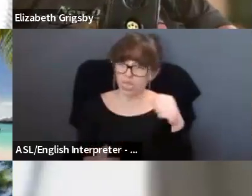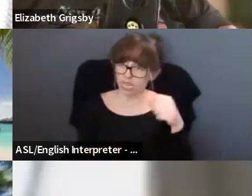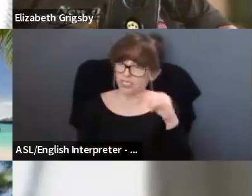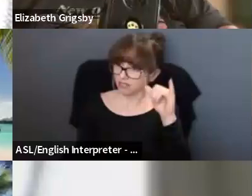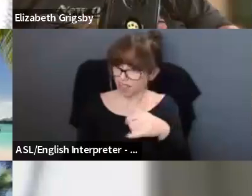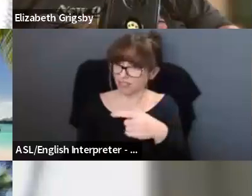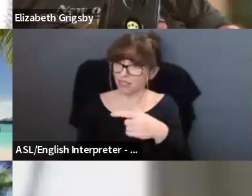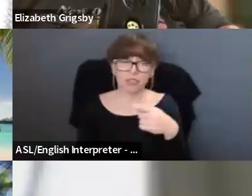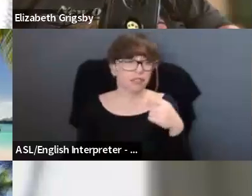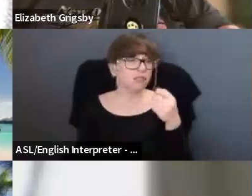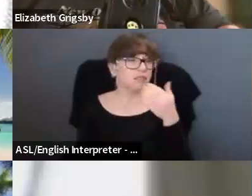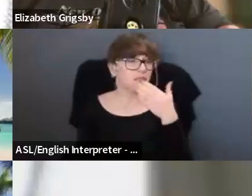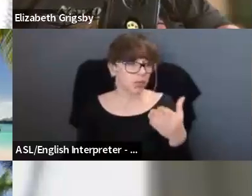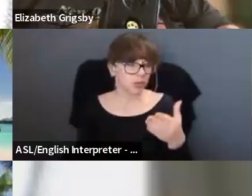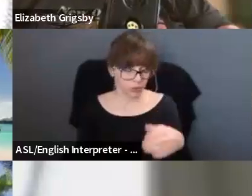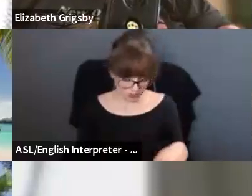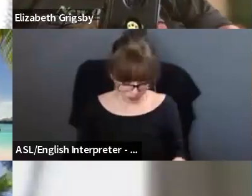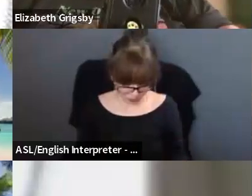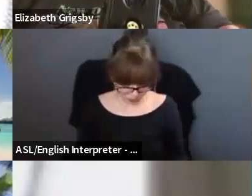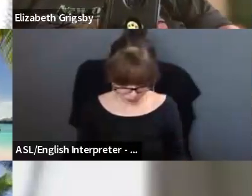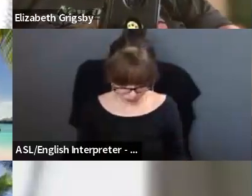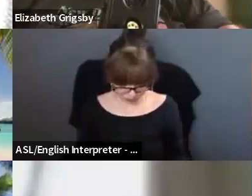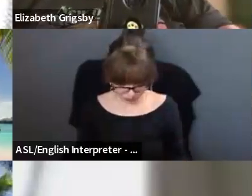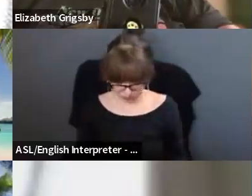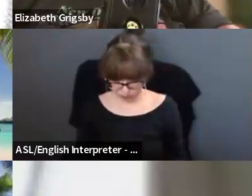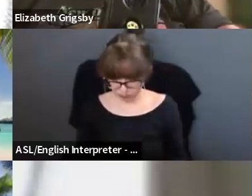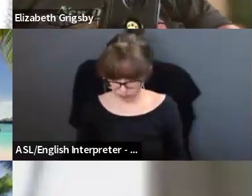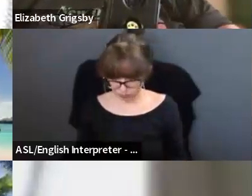All right. And